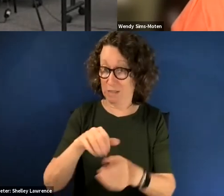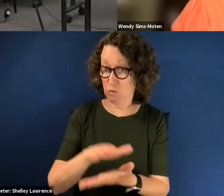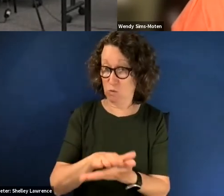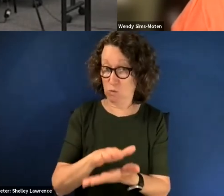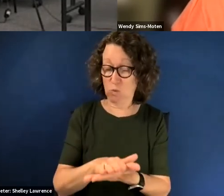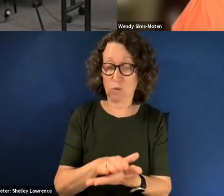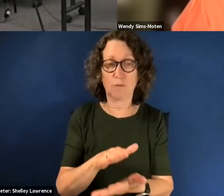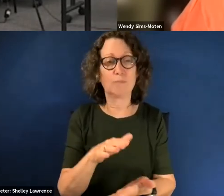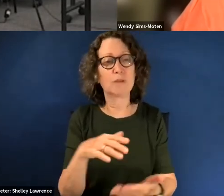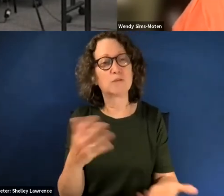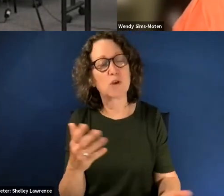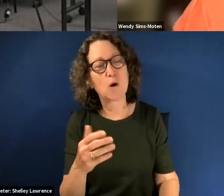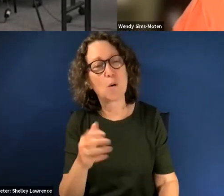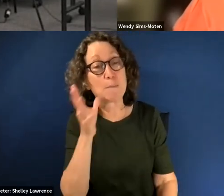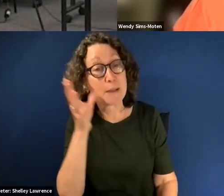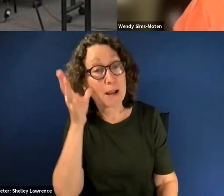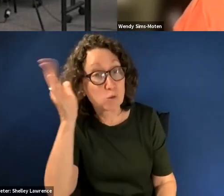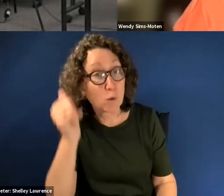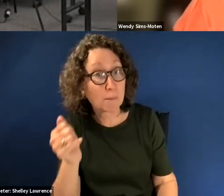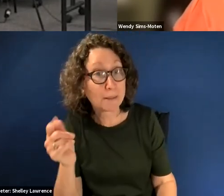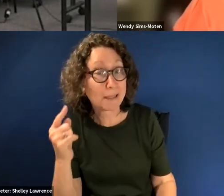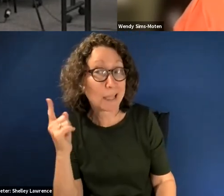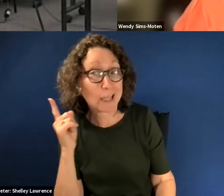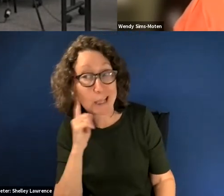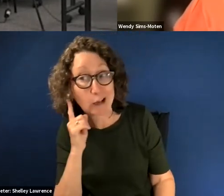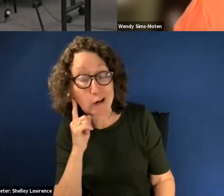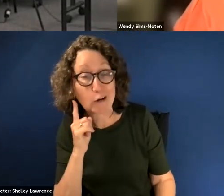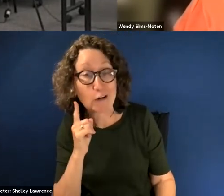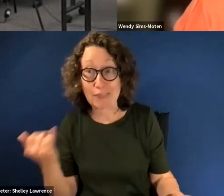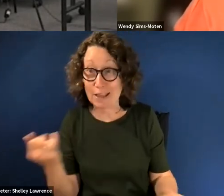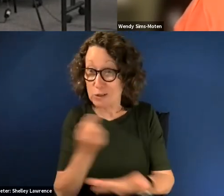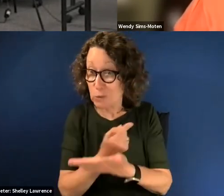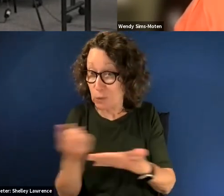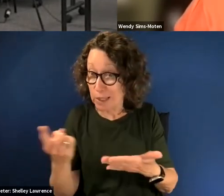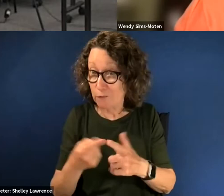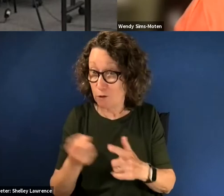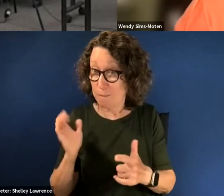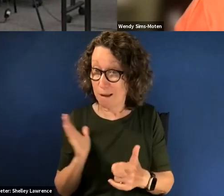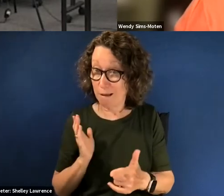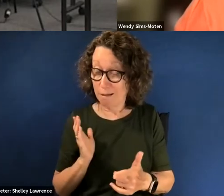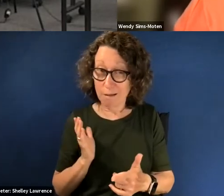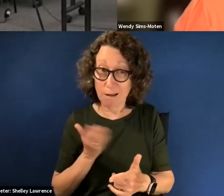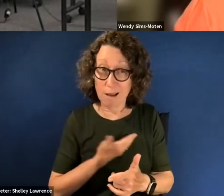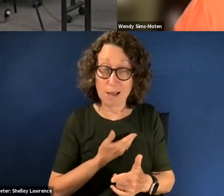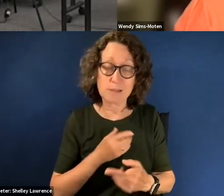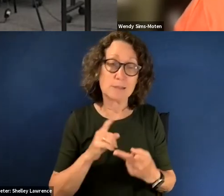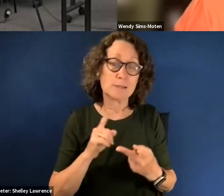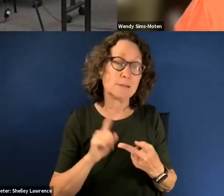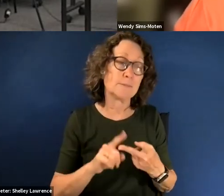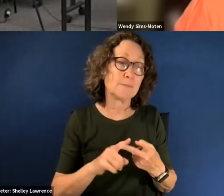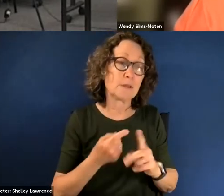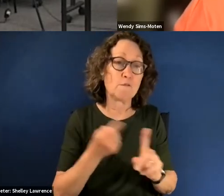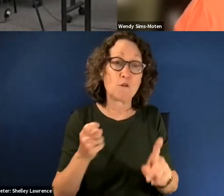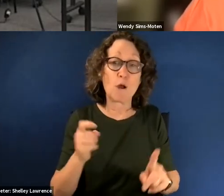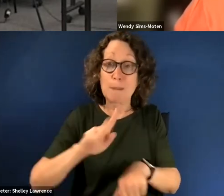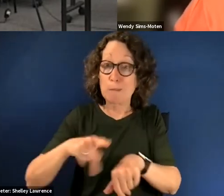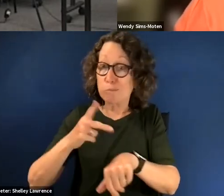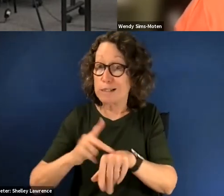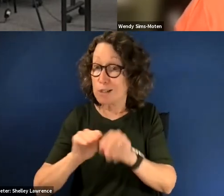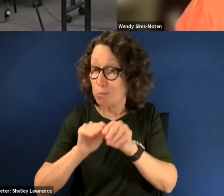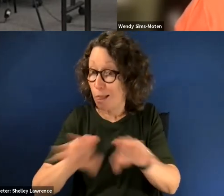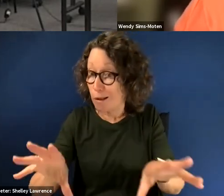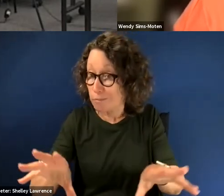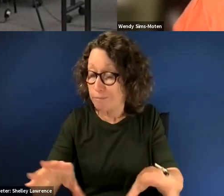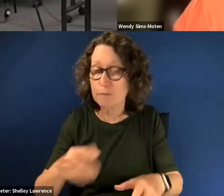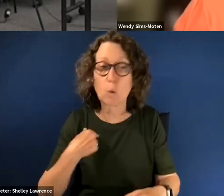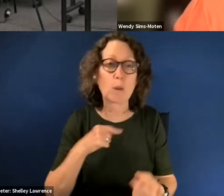And so parents will be hearing this week from us, but They'll also be hearing from their principals. We